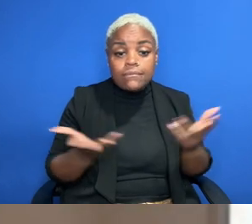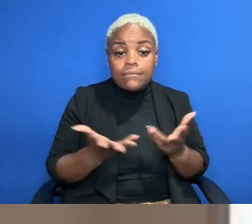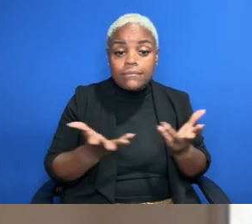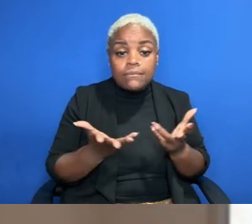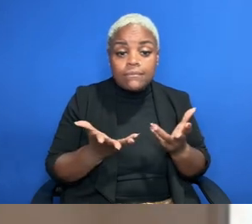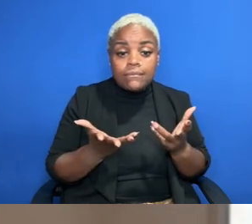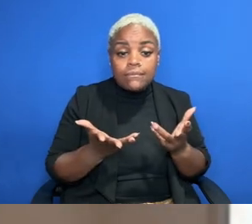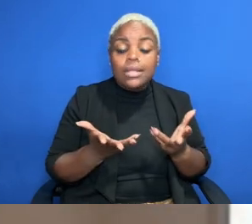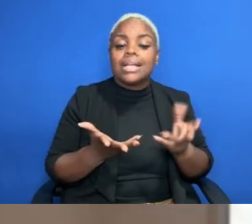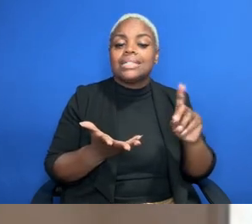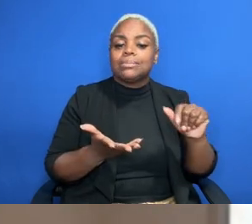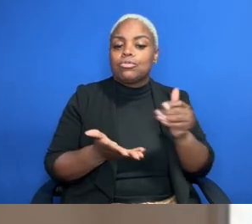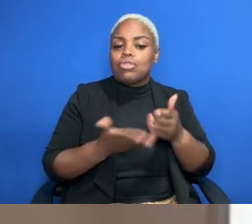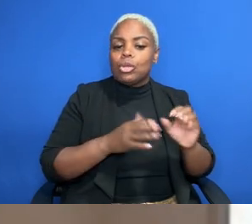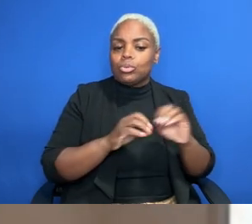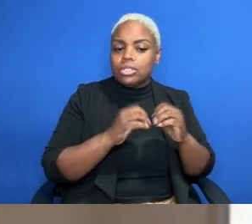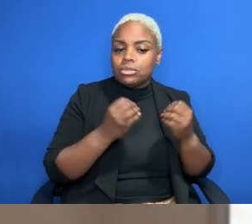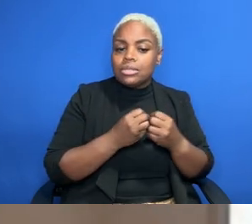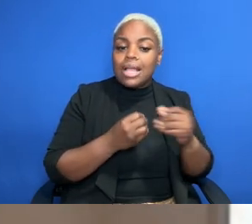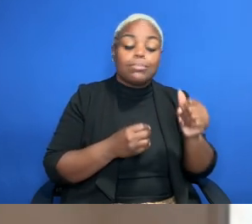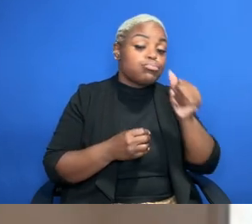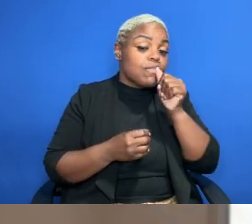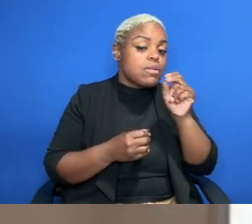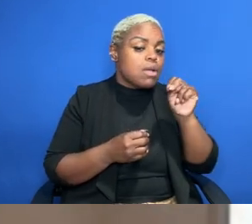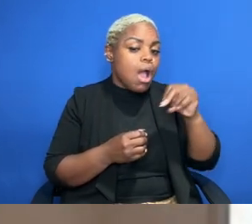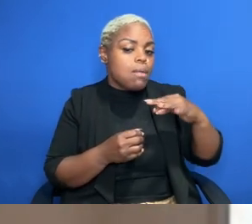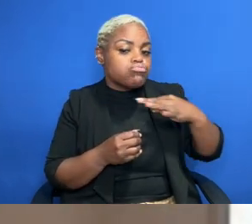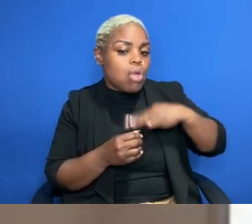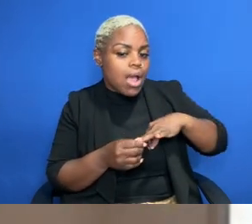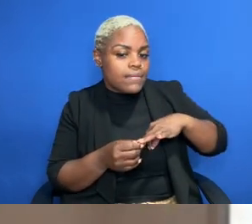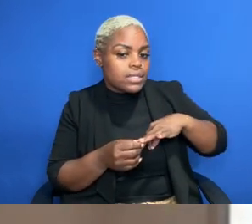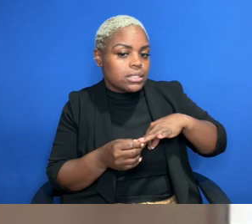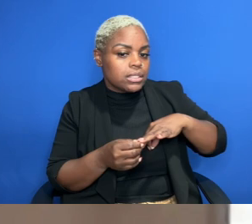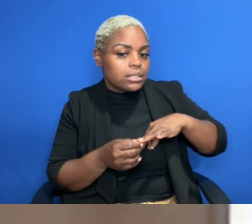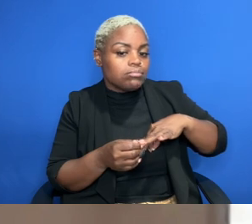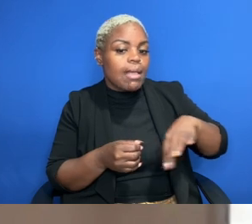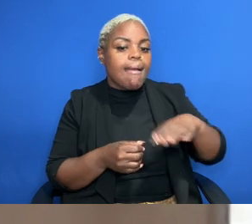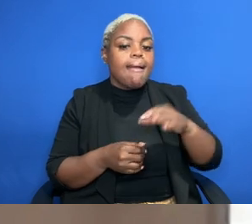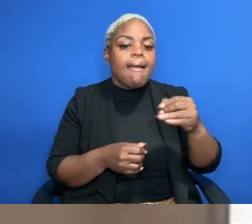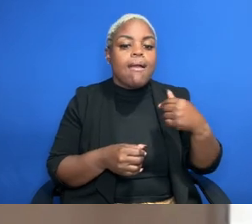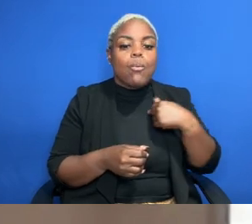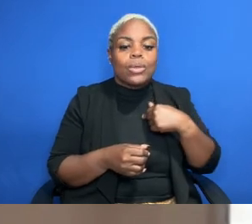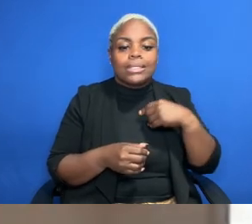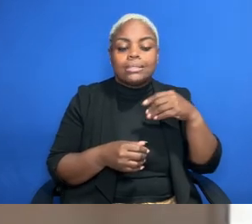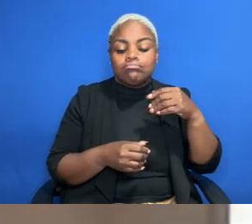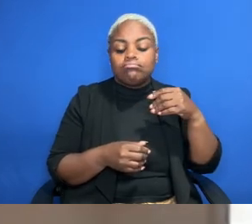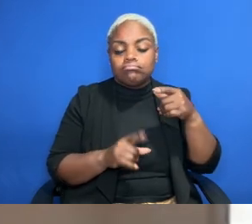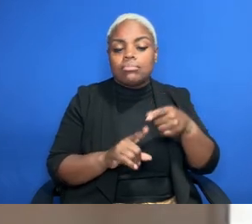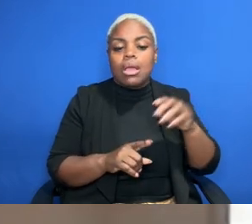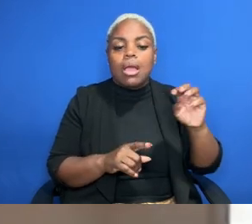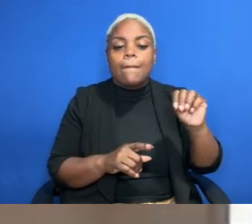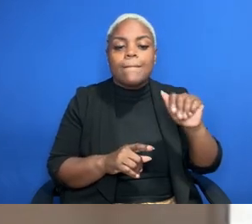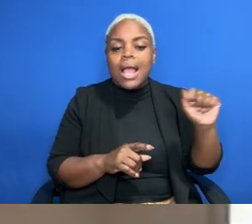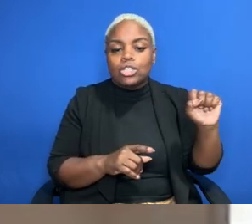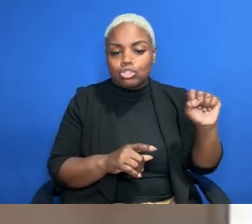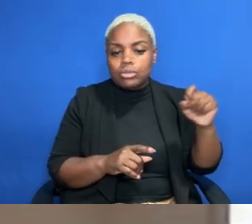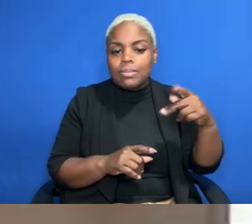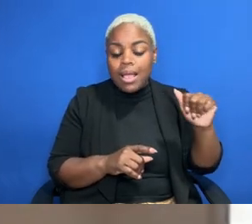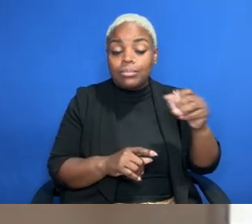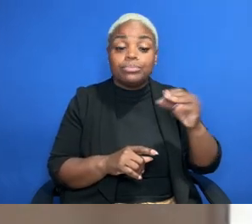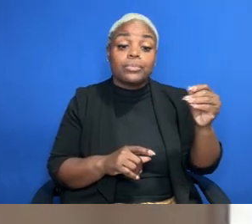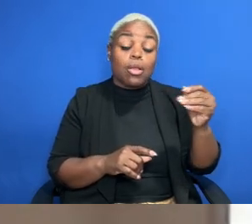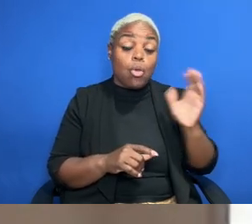every state needs to have a disability rights organization. It's a private nonprofit, and we are the Massachusetts